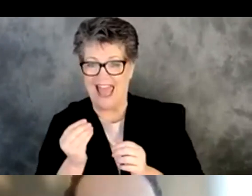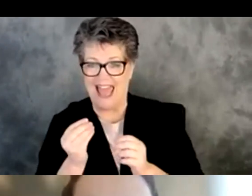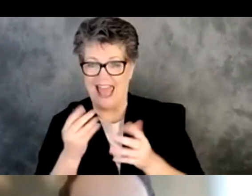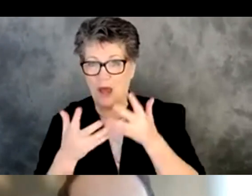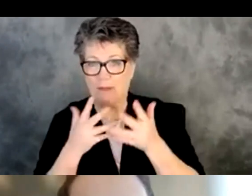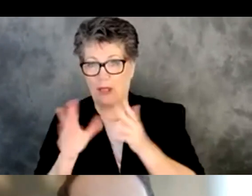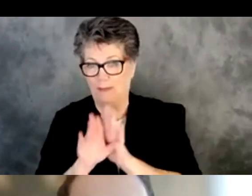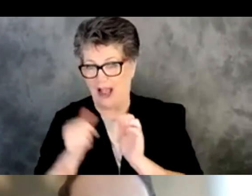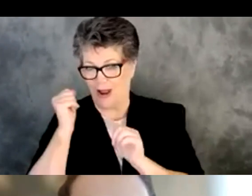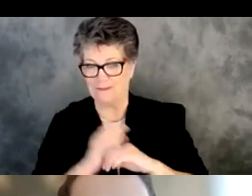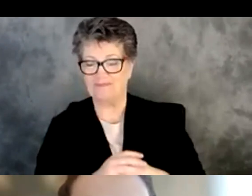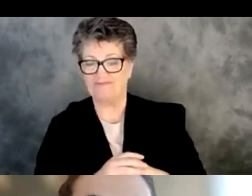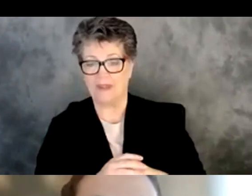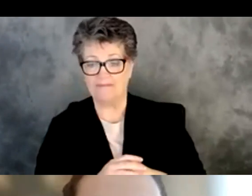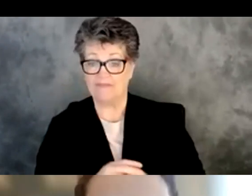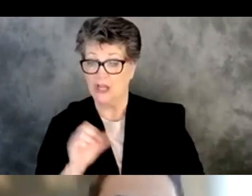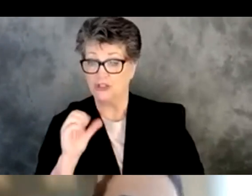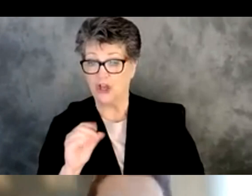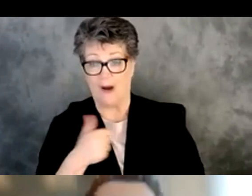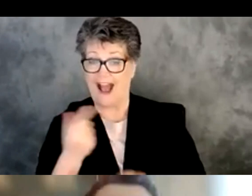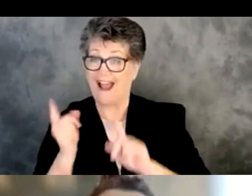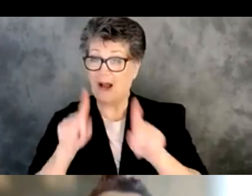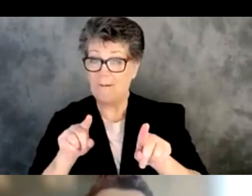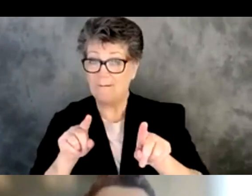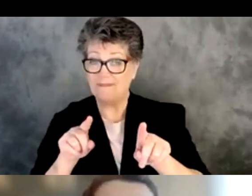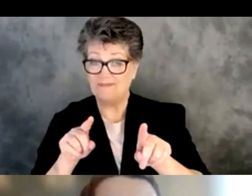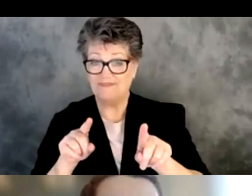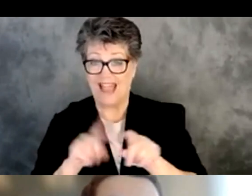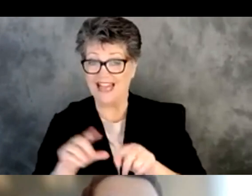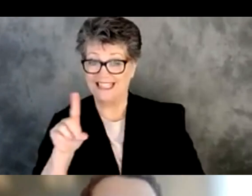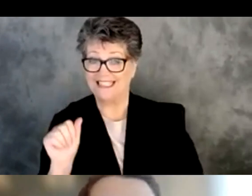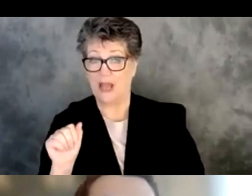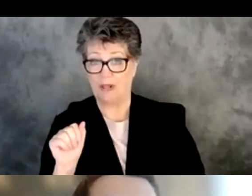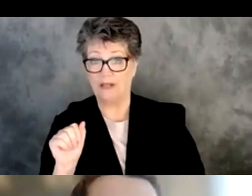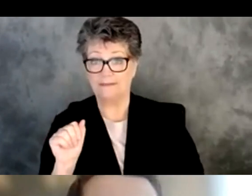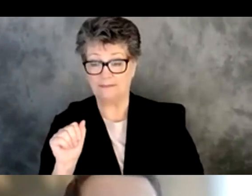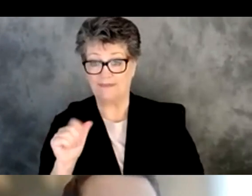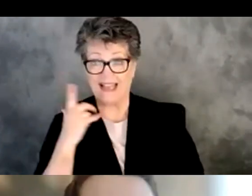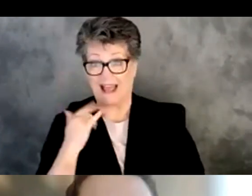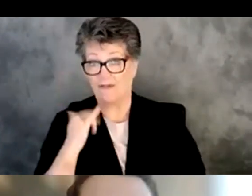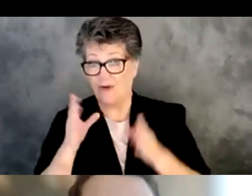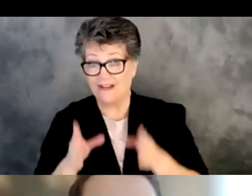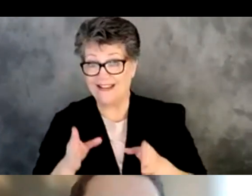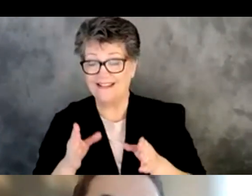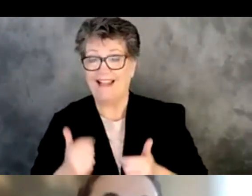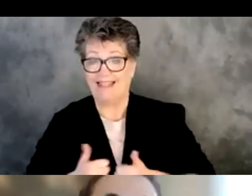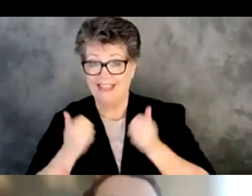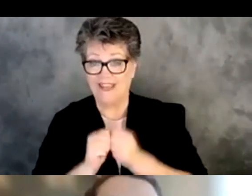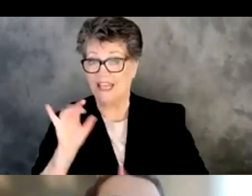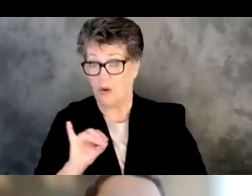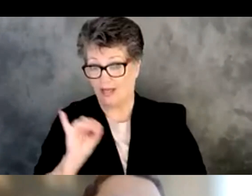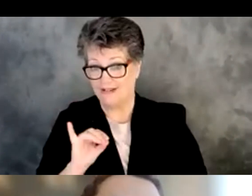background. And so I come to you as a disabled Californian living in